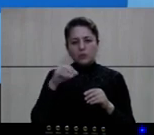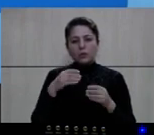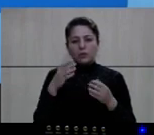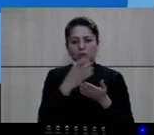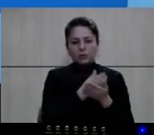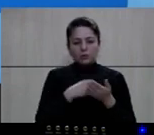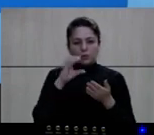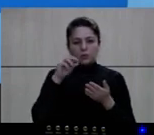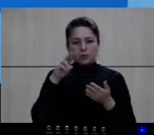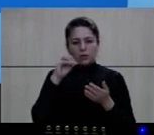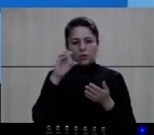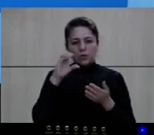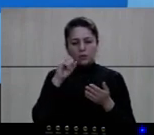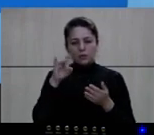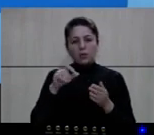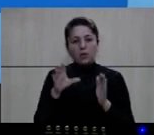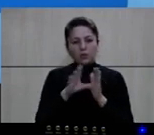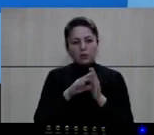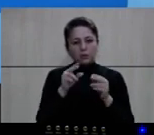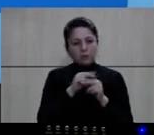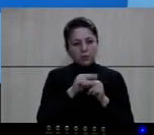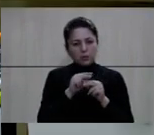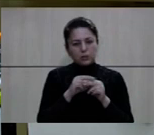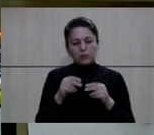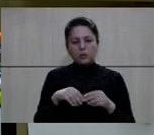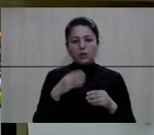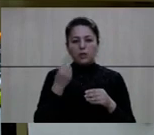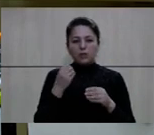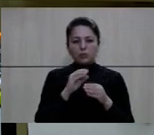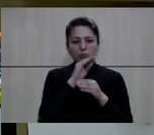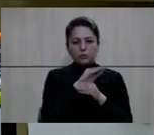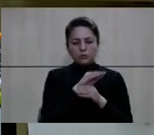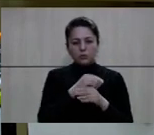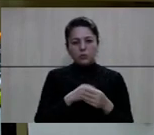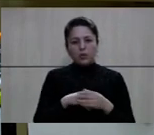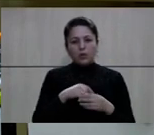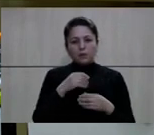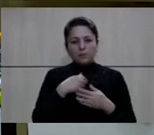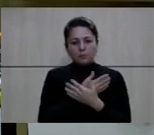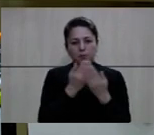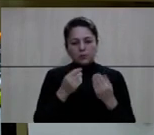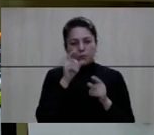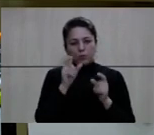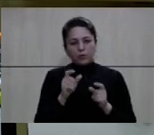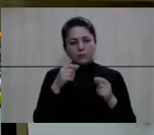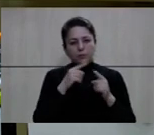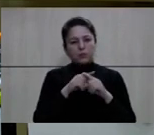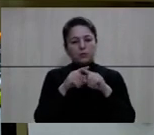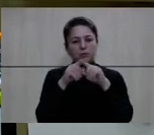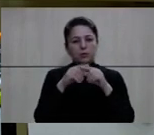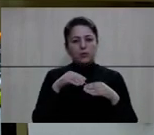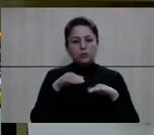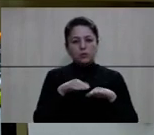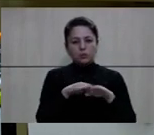slezer, elektromontajchi hamda bu yerda qo'shimcha tariqasida biz odam texnika tipiga